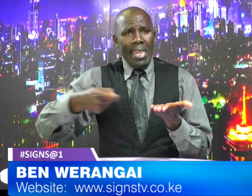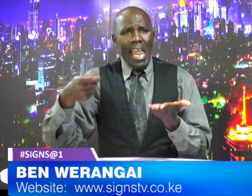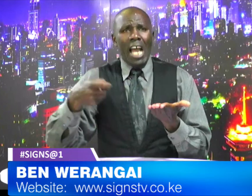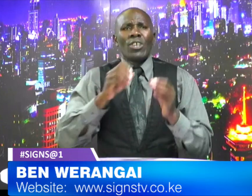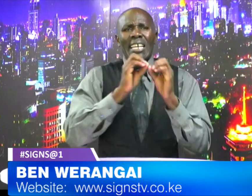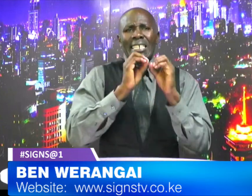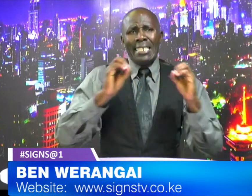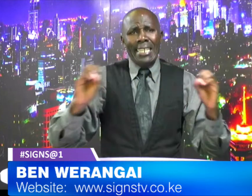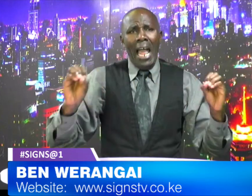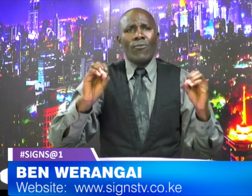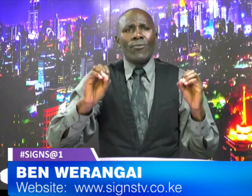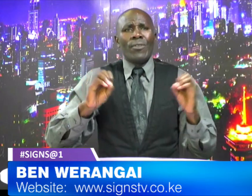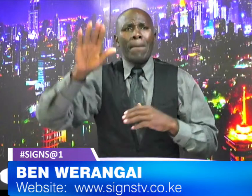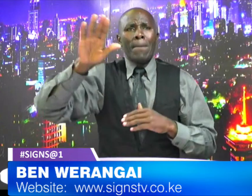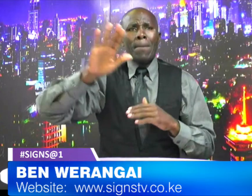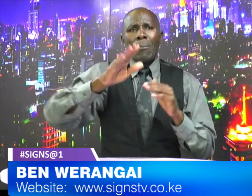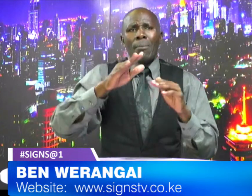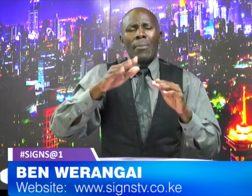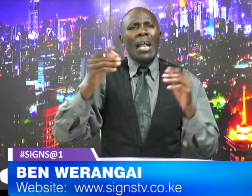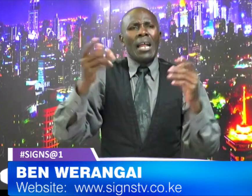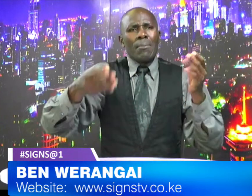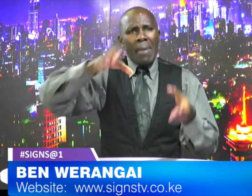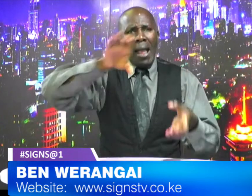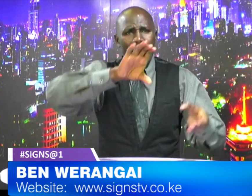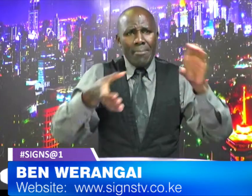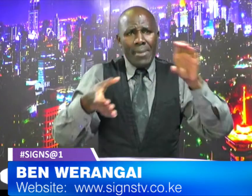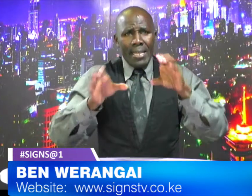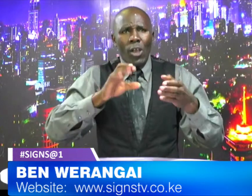The county government of Embu on Friday